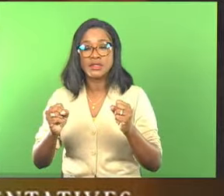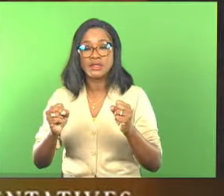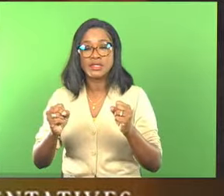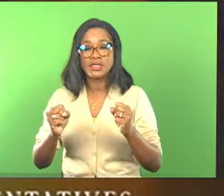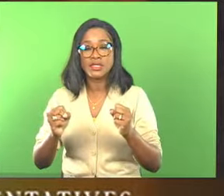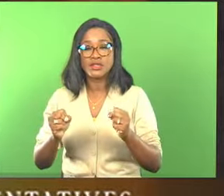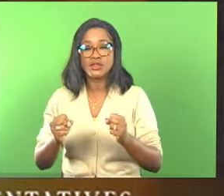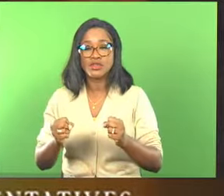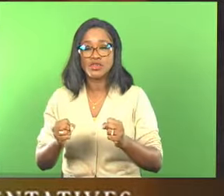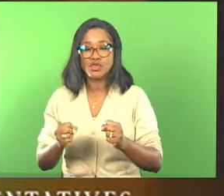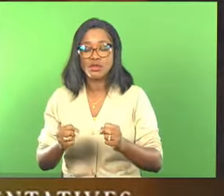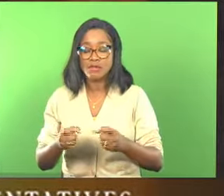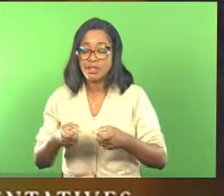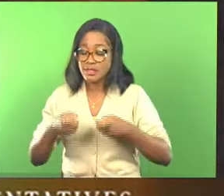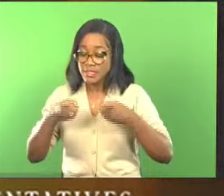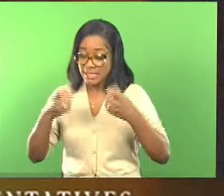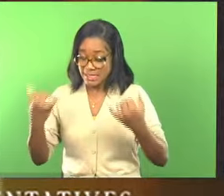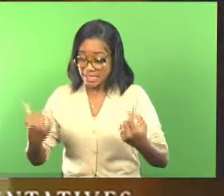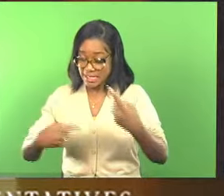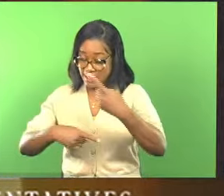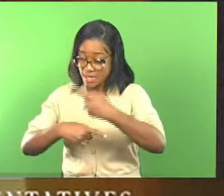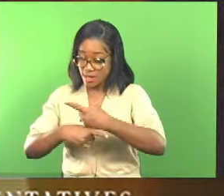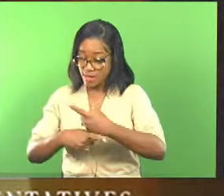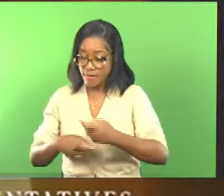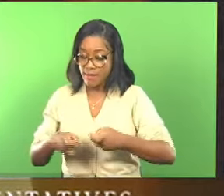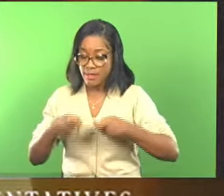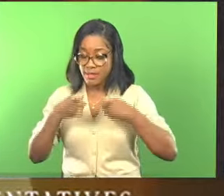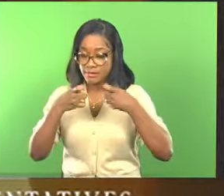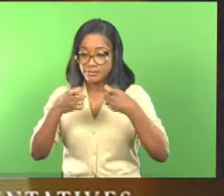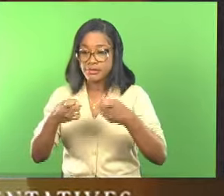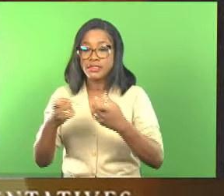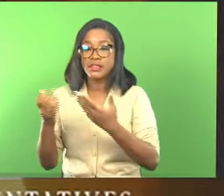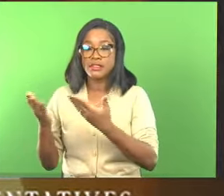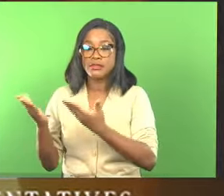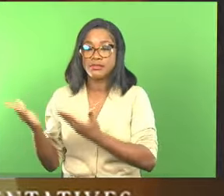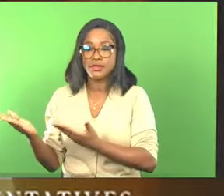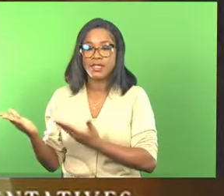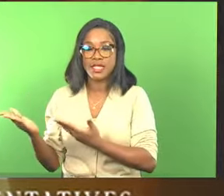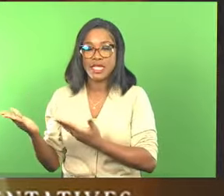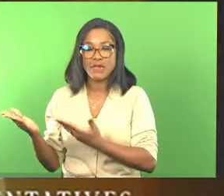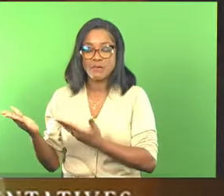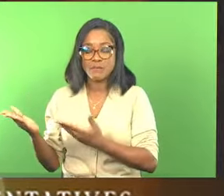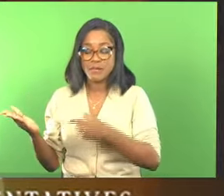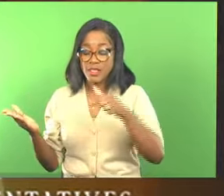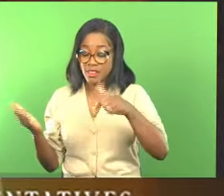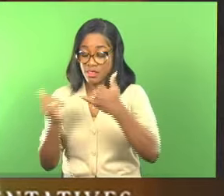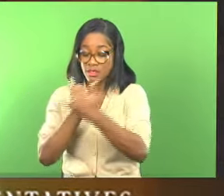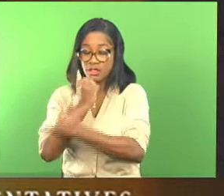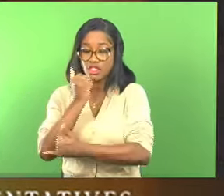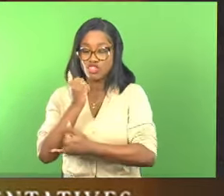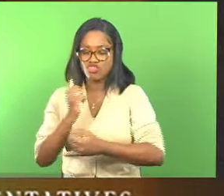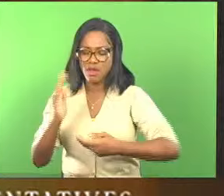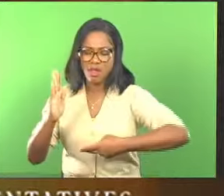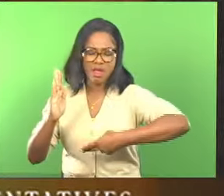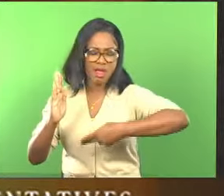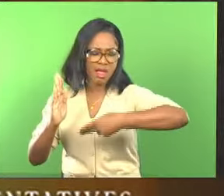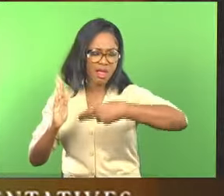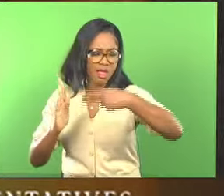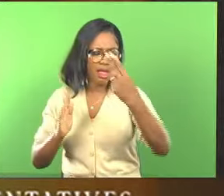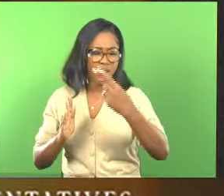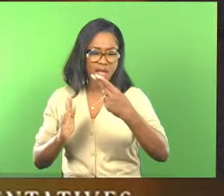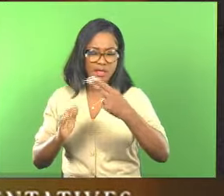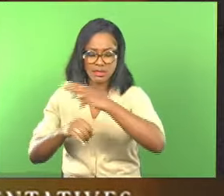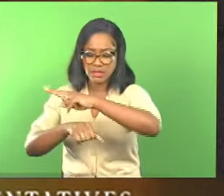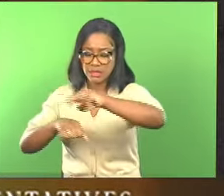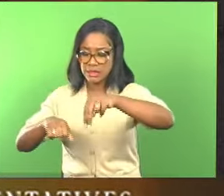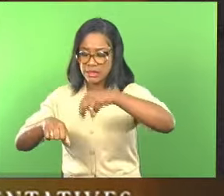graciously confirmed upon me this country's highest national